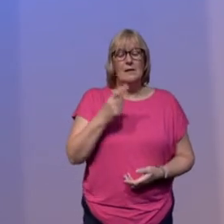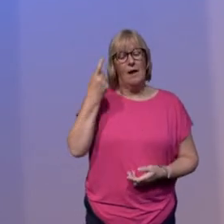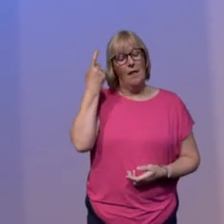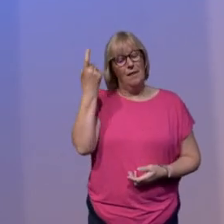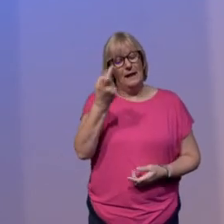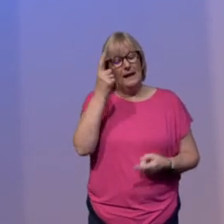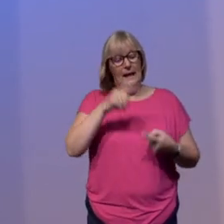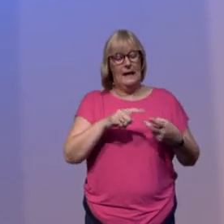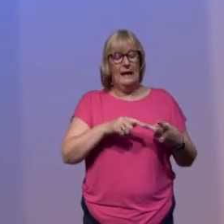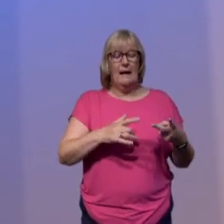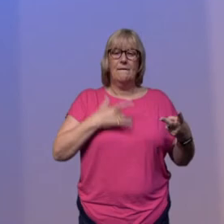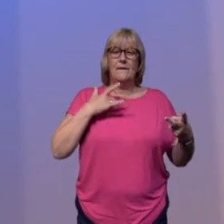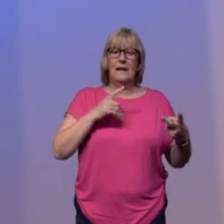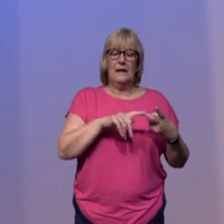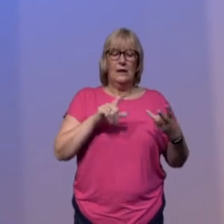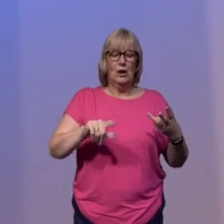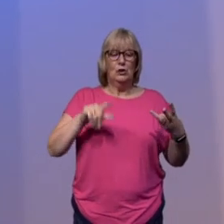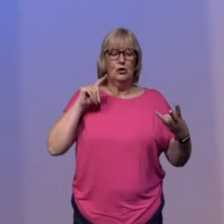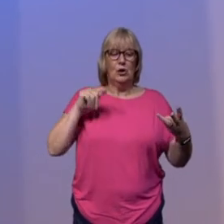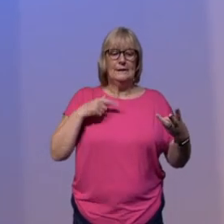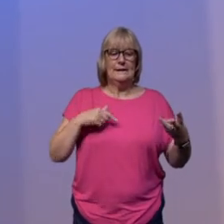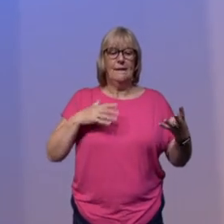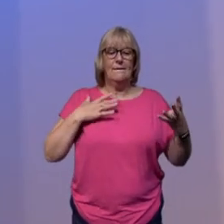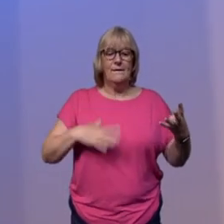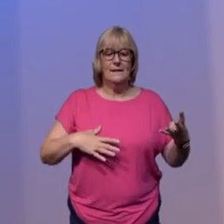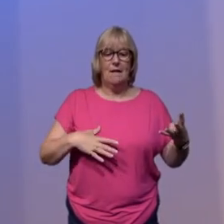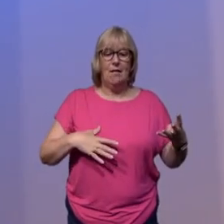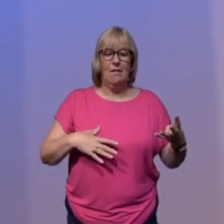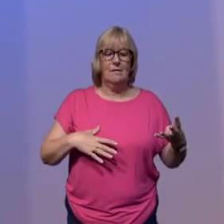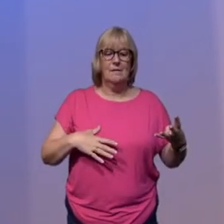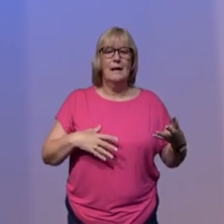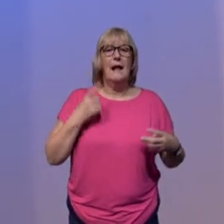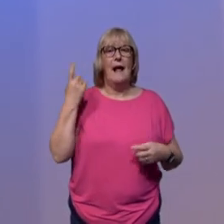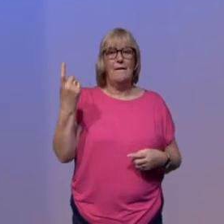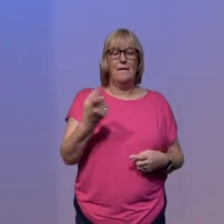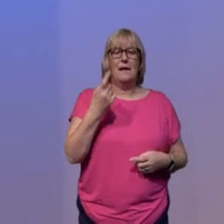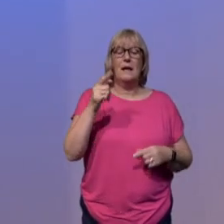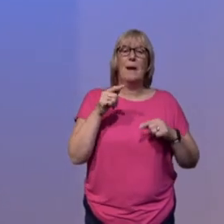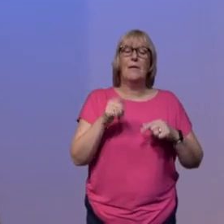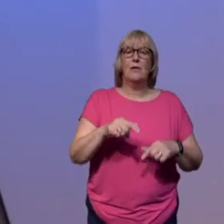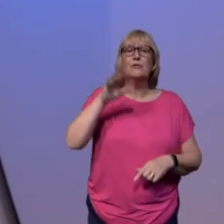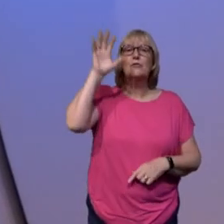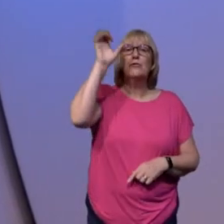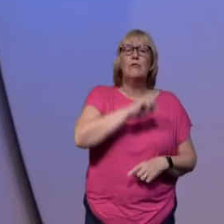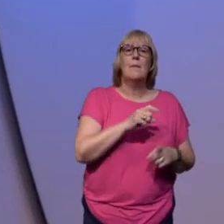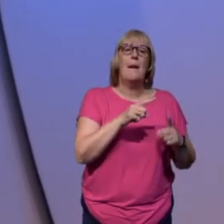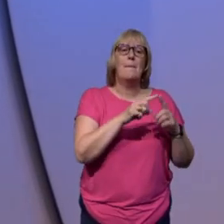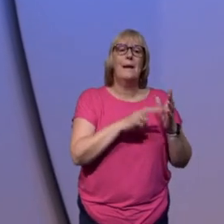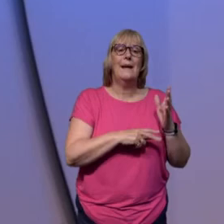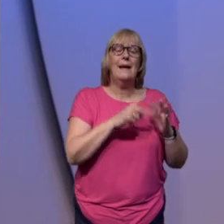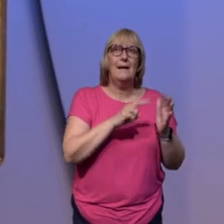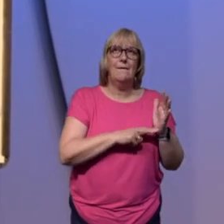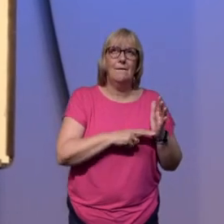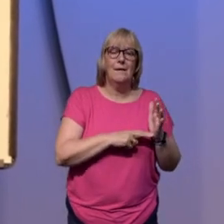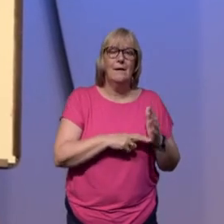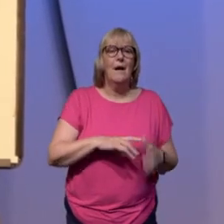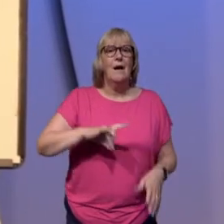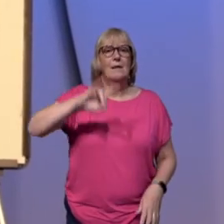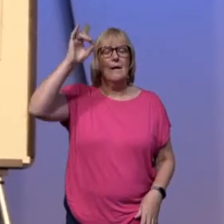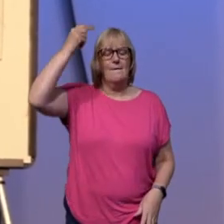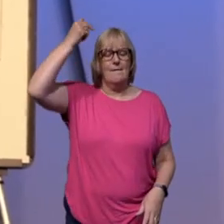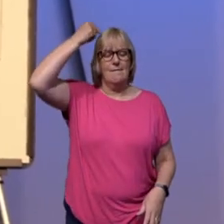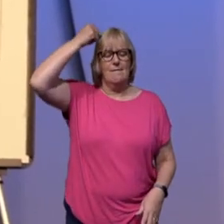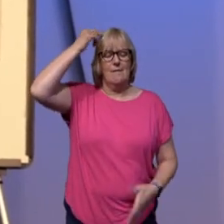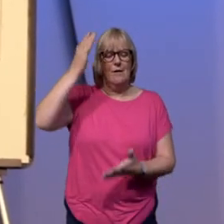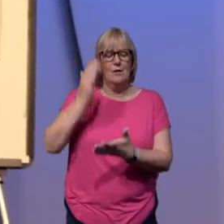feeding, choices, physical health. Think of Eve in the Garden of Eden. The devil puts into her head, into her thinking, you can't trust God.